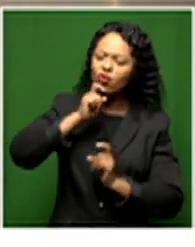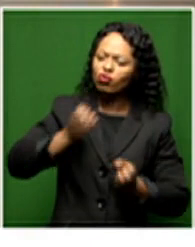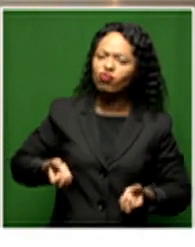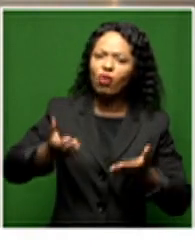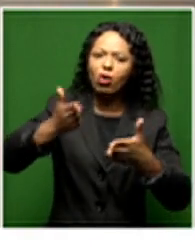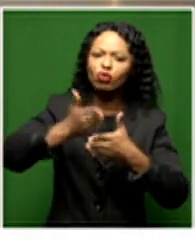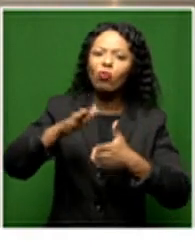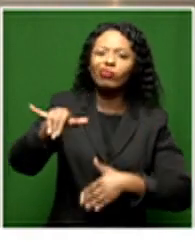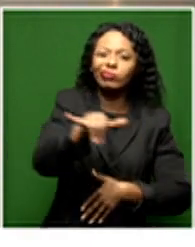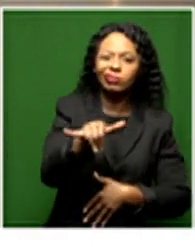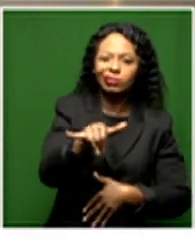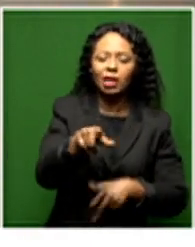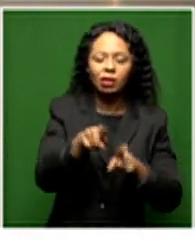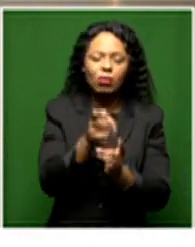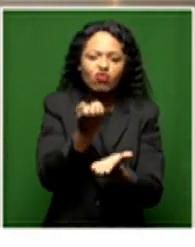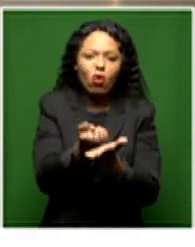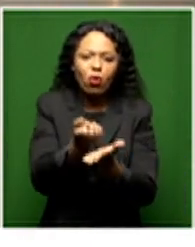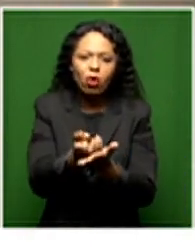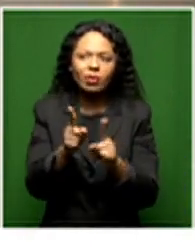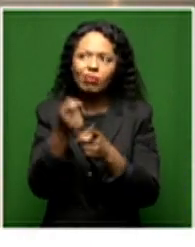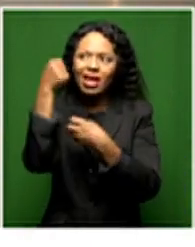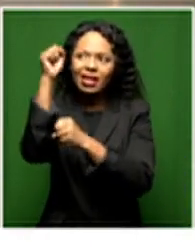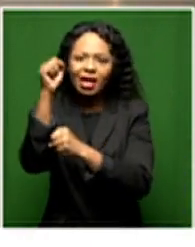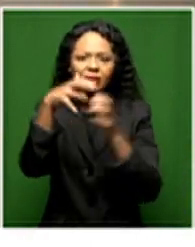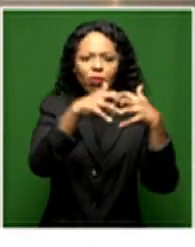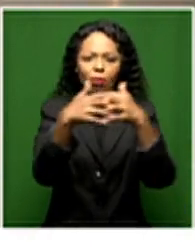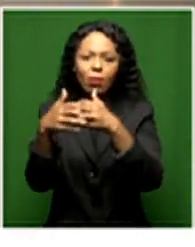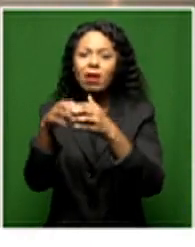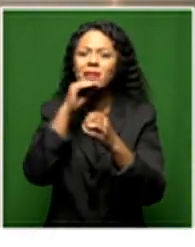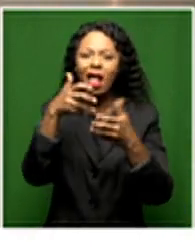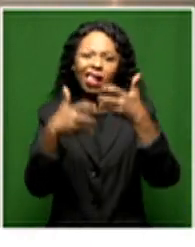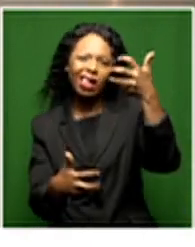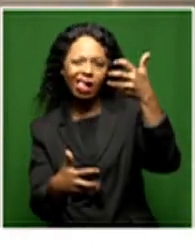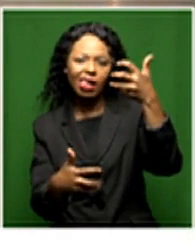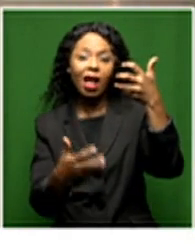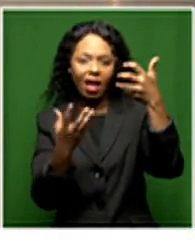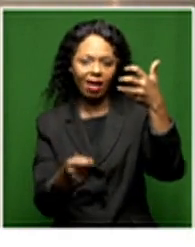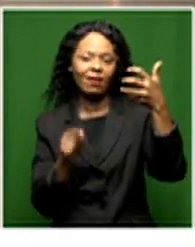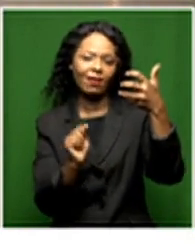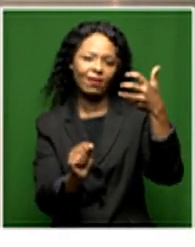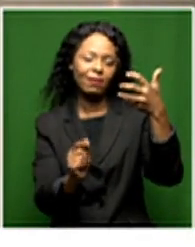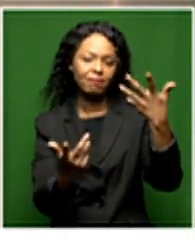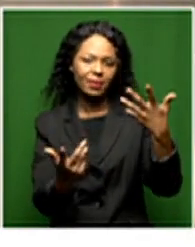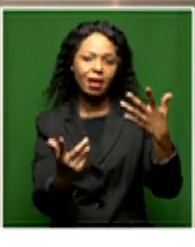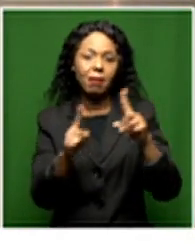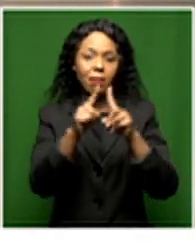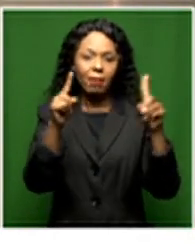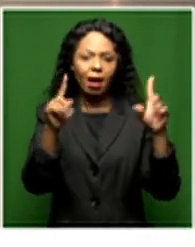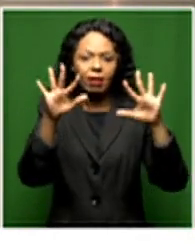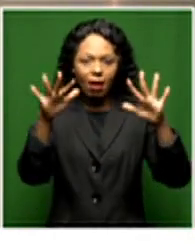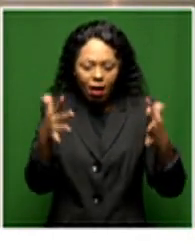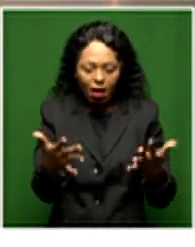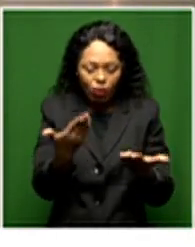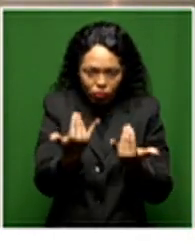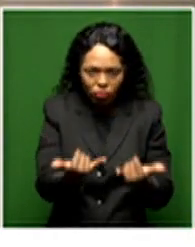and the economy and industry we need to create, there's a big gap. And finding the way to transfer people who